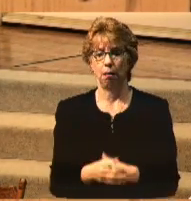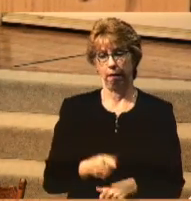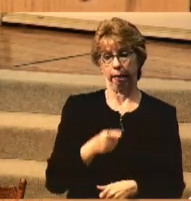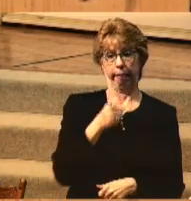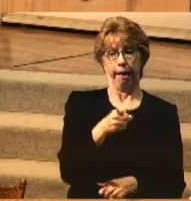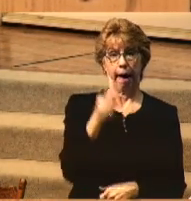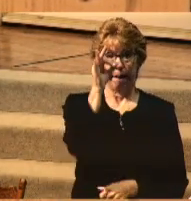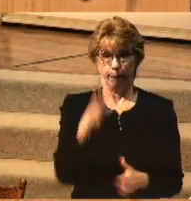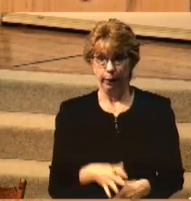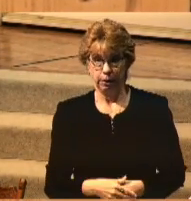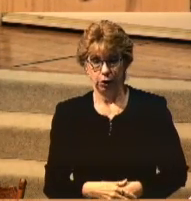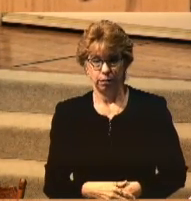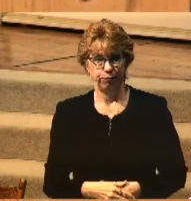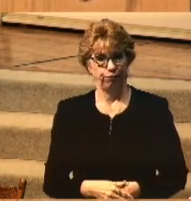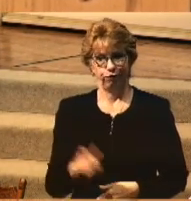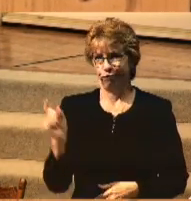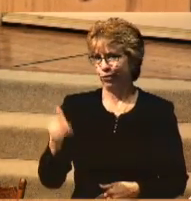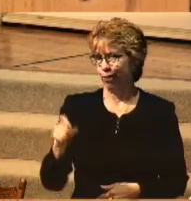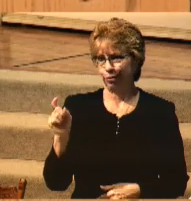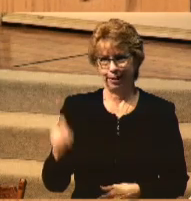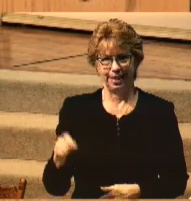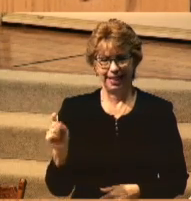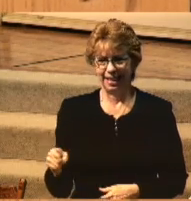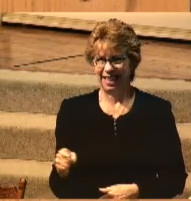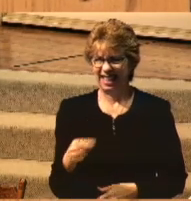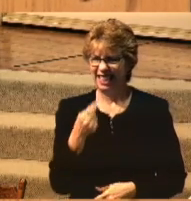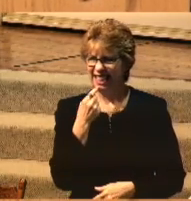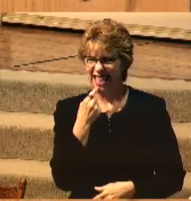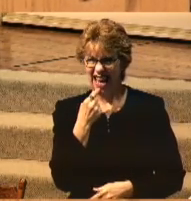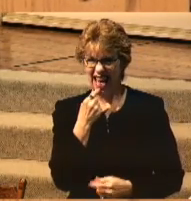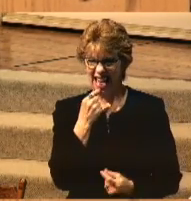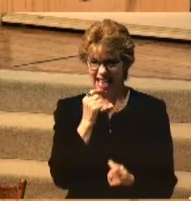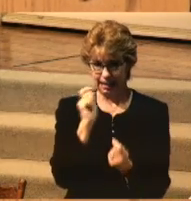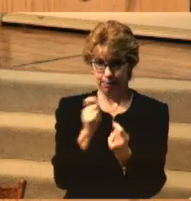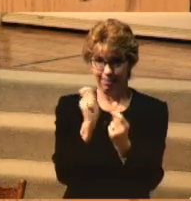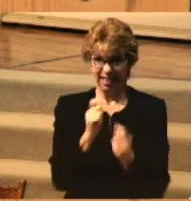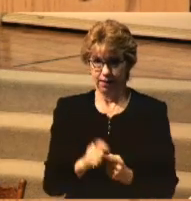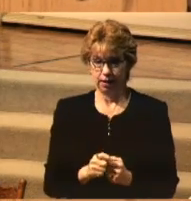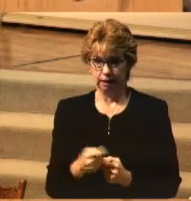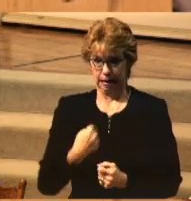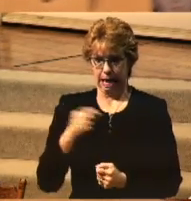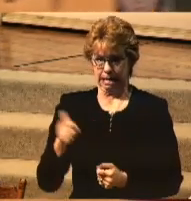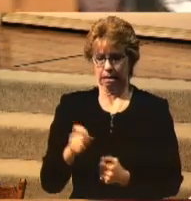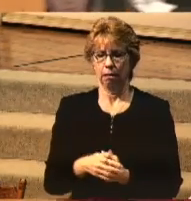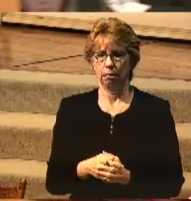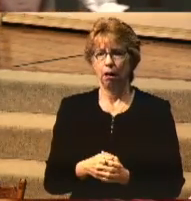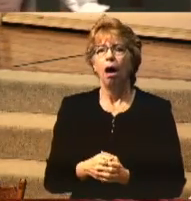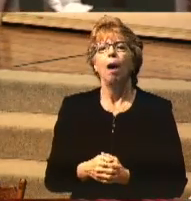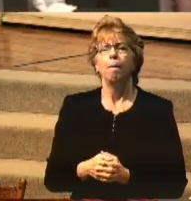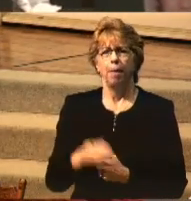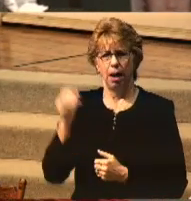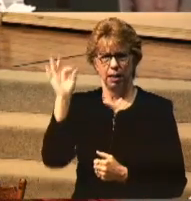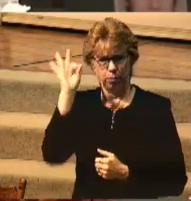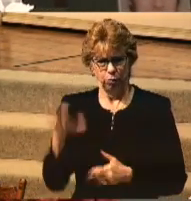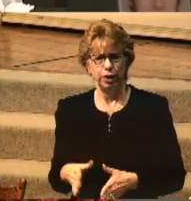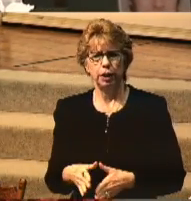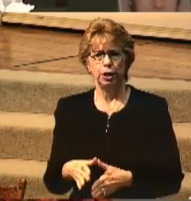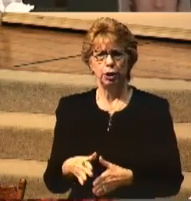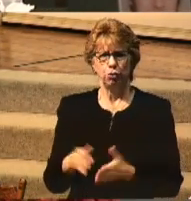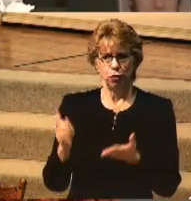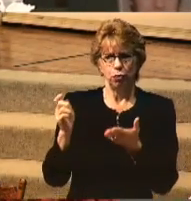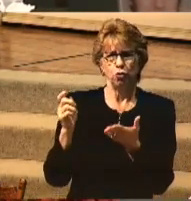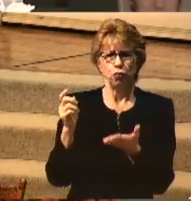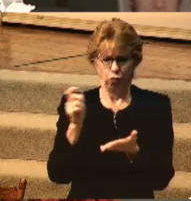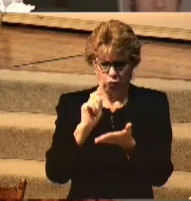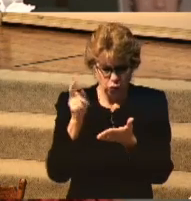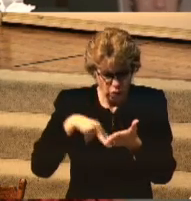even have to mention specifically what I need. But as he is reading the word of God and as he's preaching, the Holy Spirit